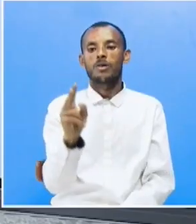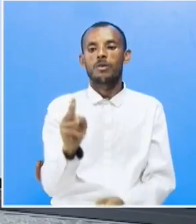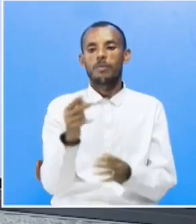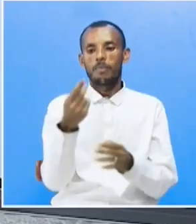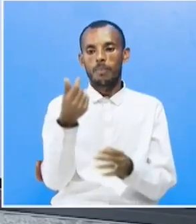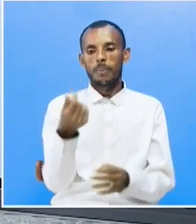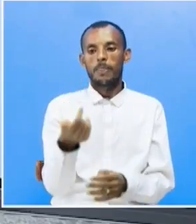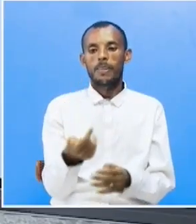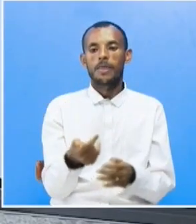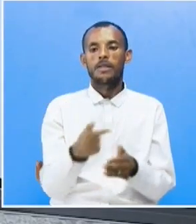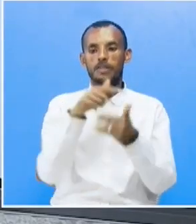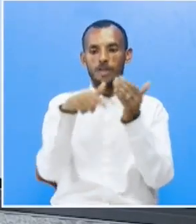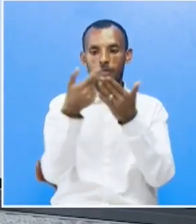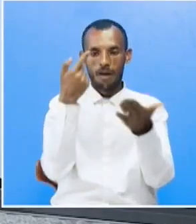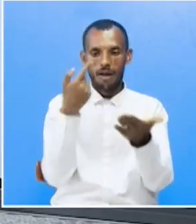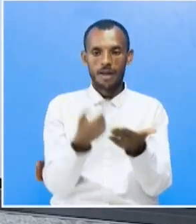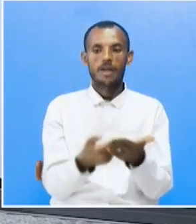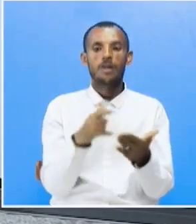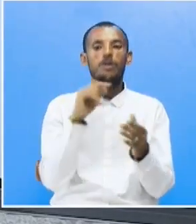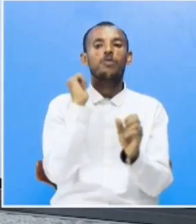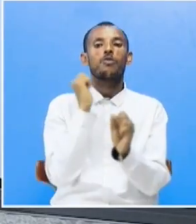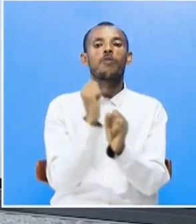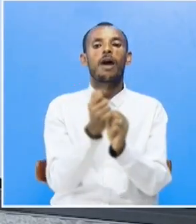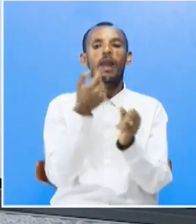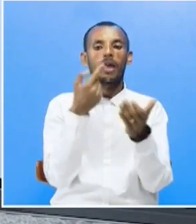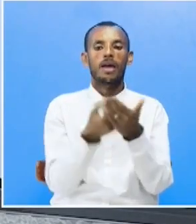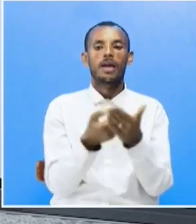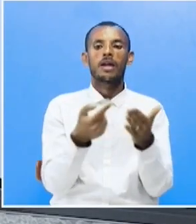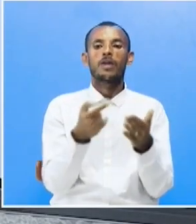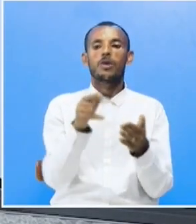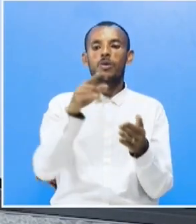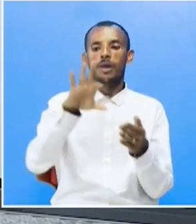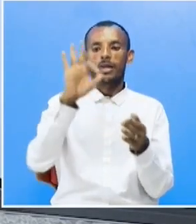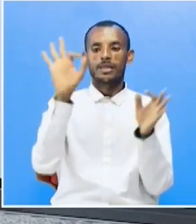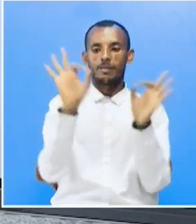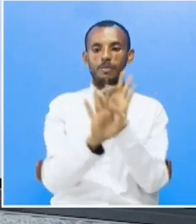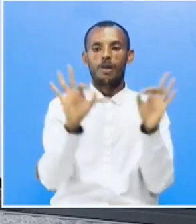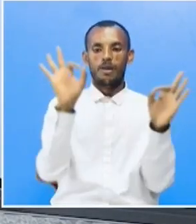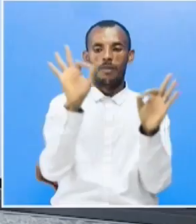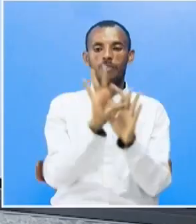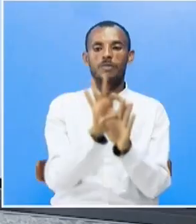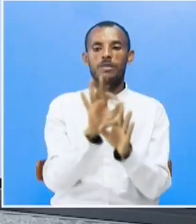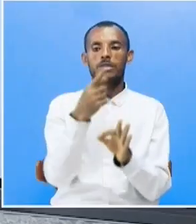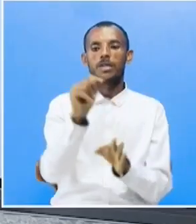Therefore, here, to find this one, you take the product of the two.